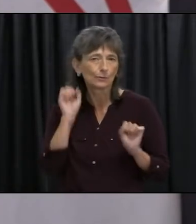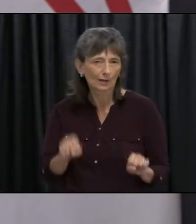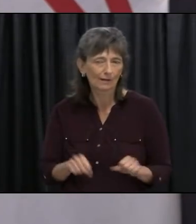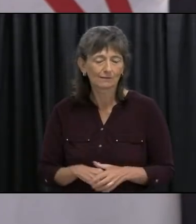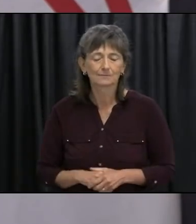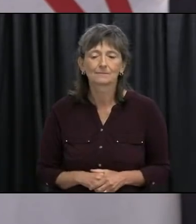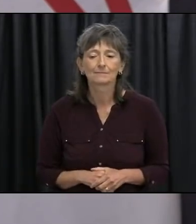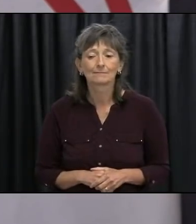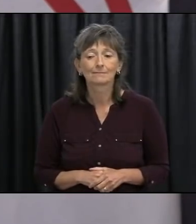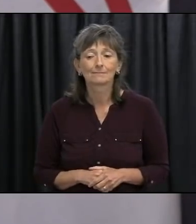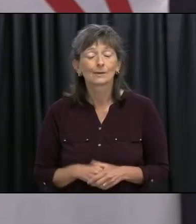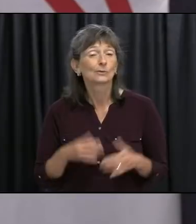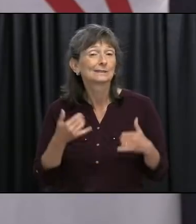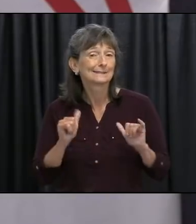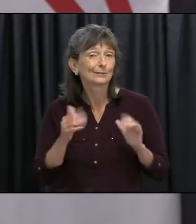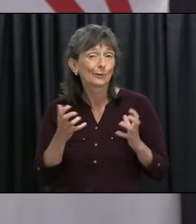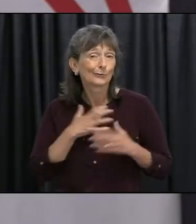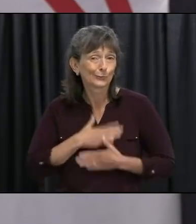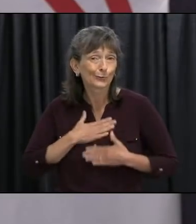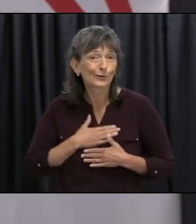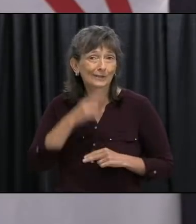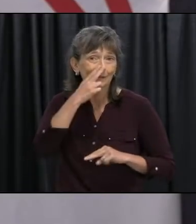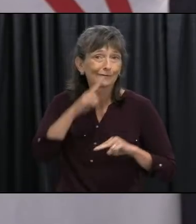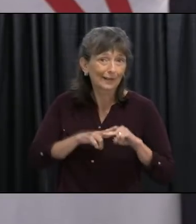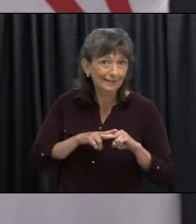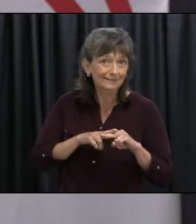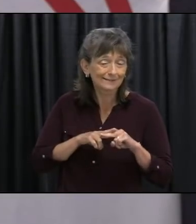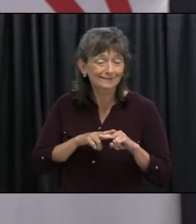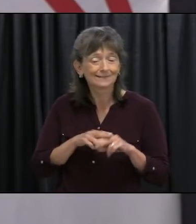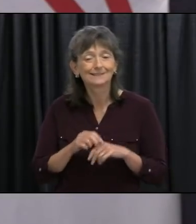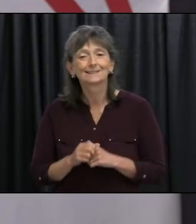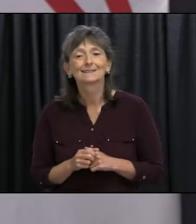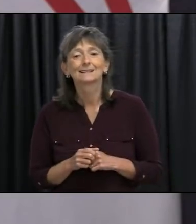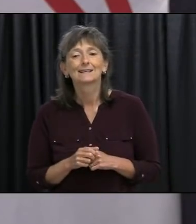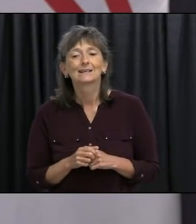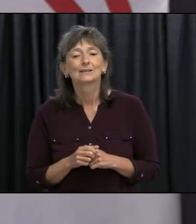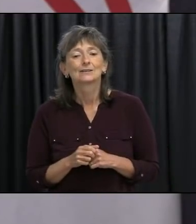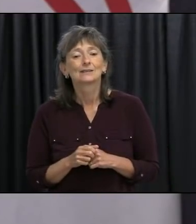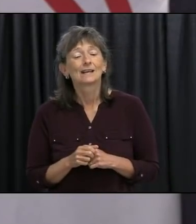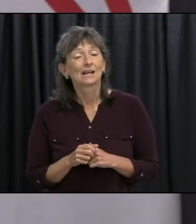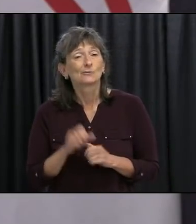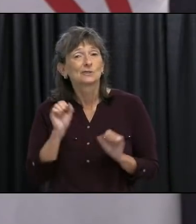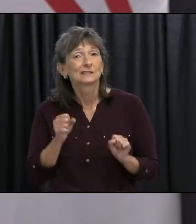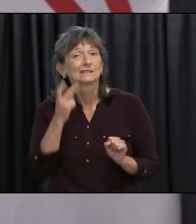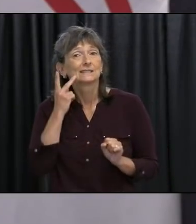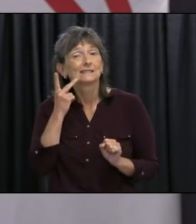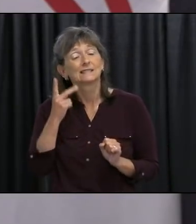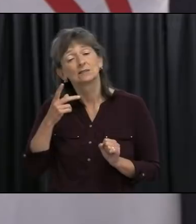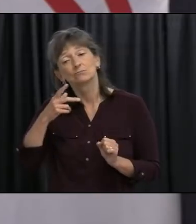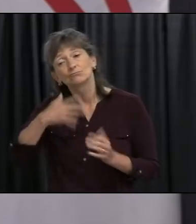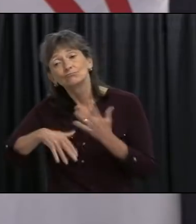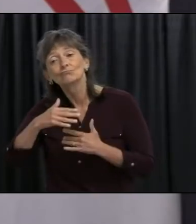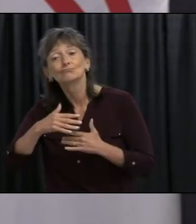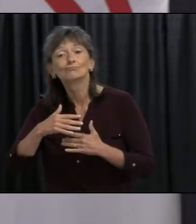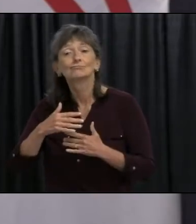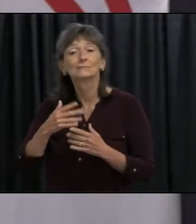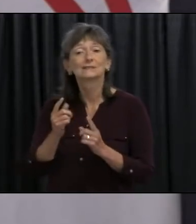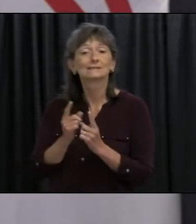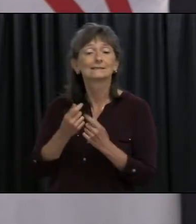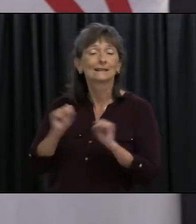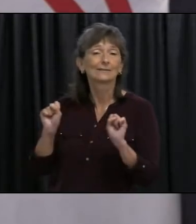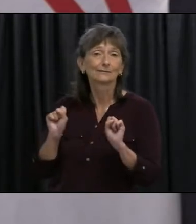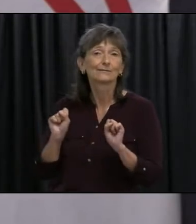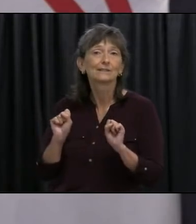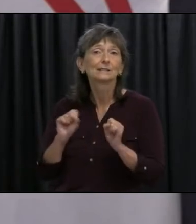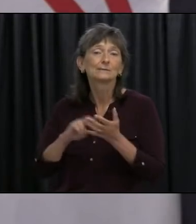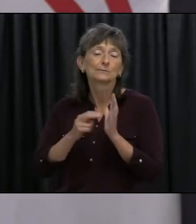still have some fun, still enjoy life while staying safe. And by doing this, we'll continue to see the great results as we move